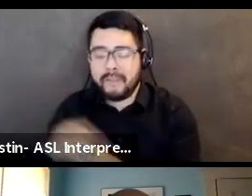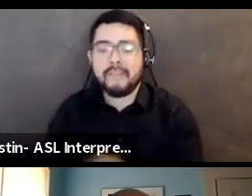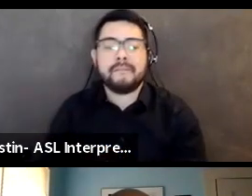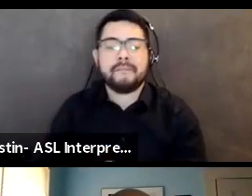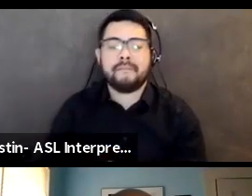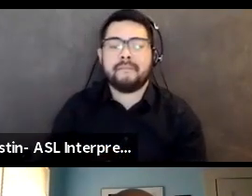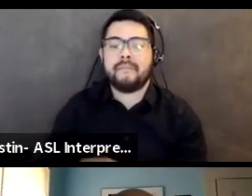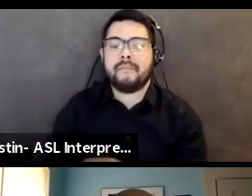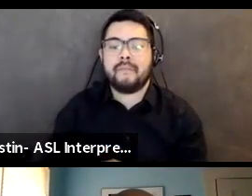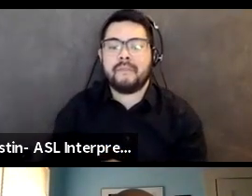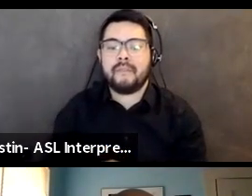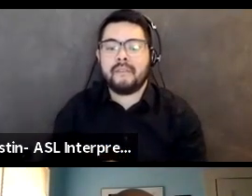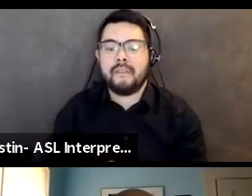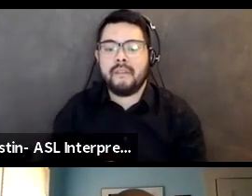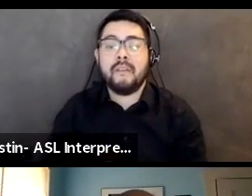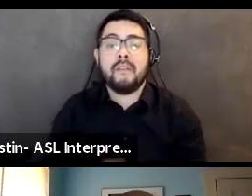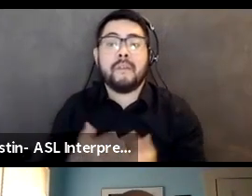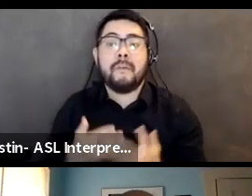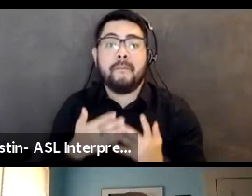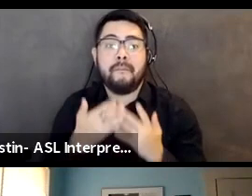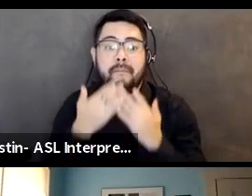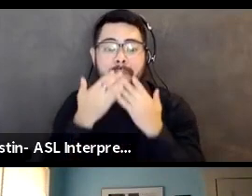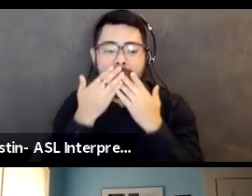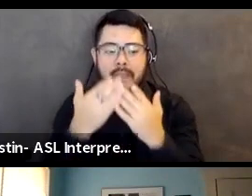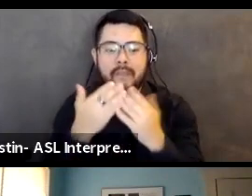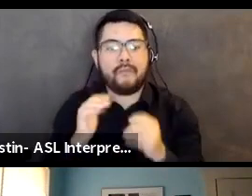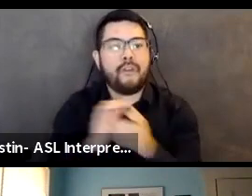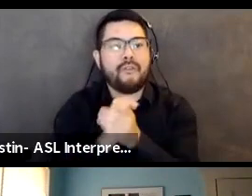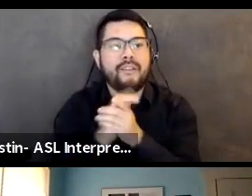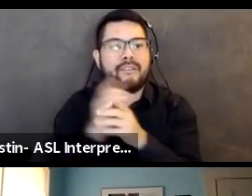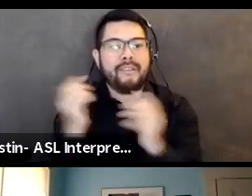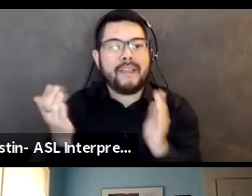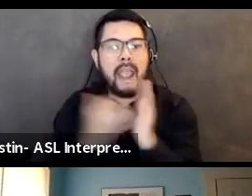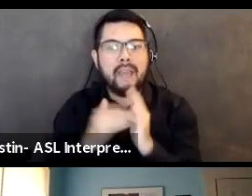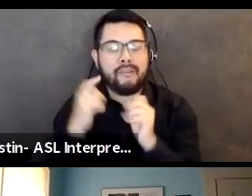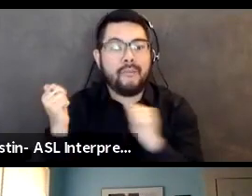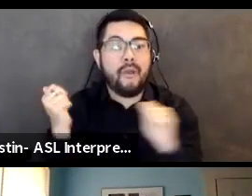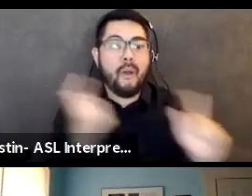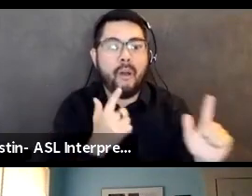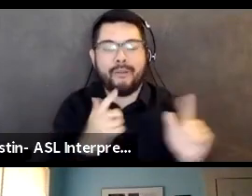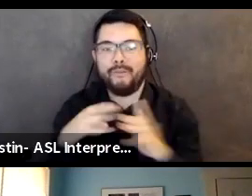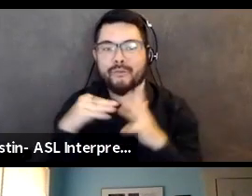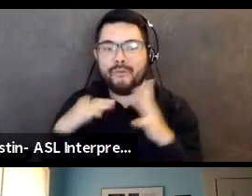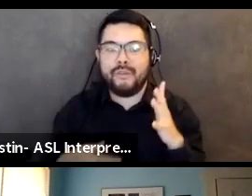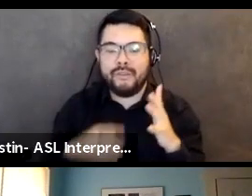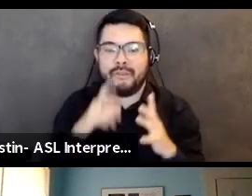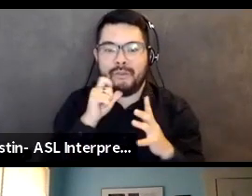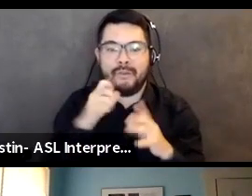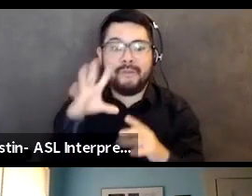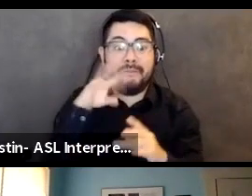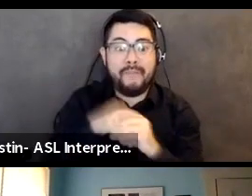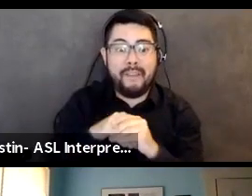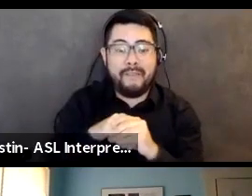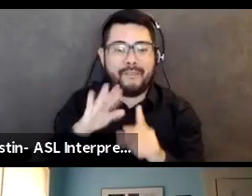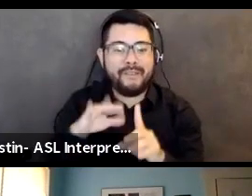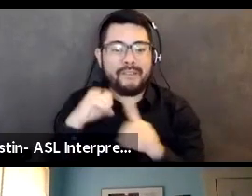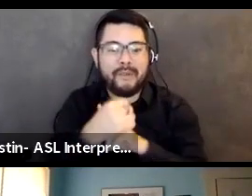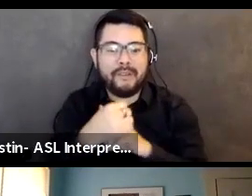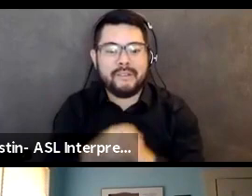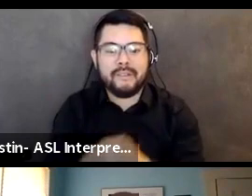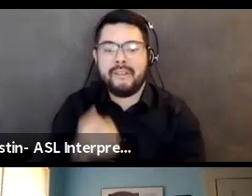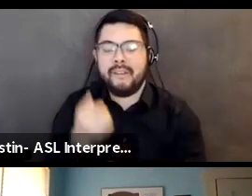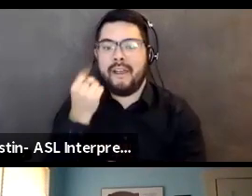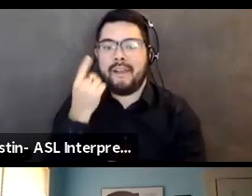congratulations to to both of you and to the other recipients and really to all of the students who are in your position it was a